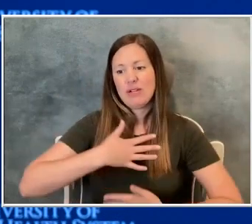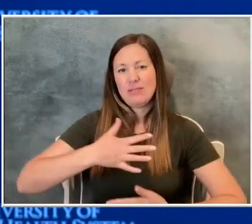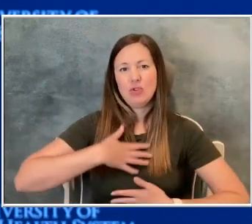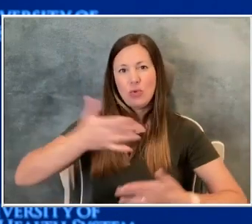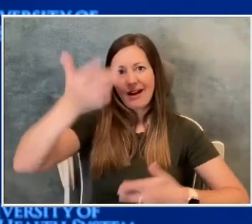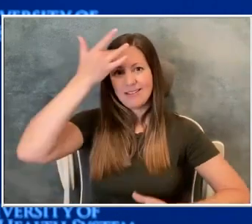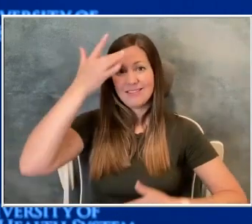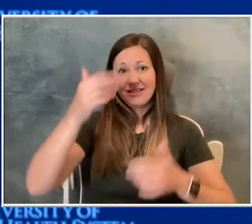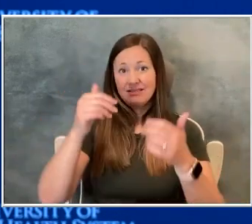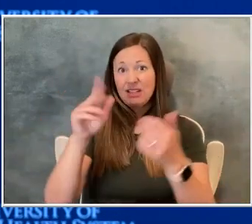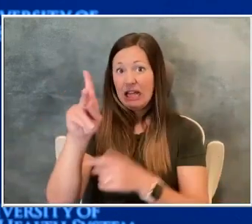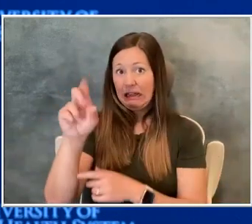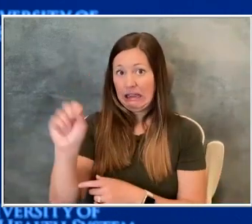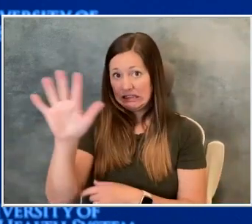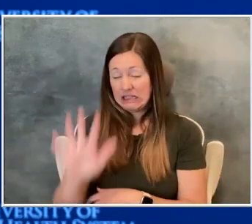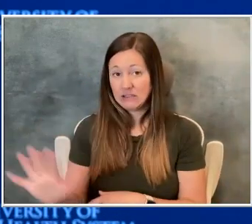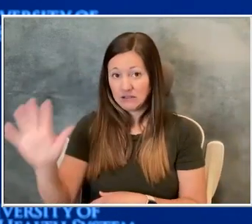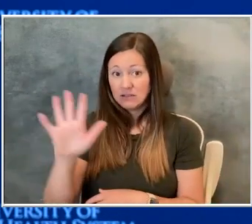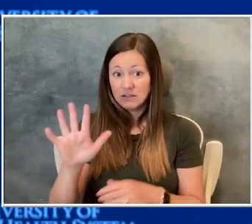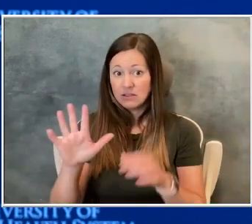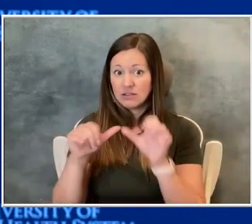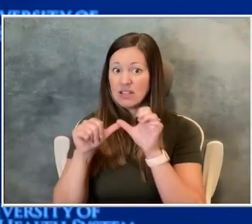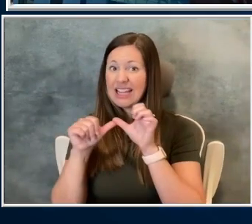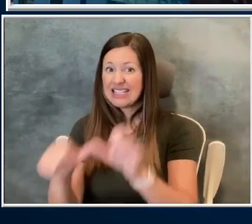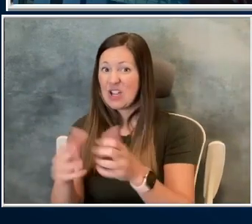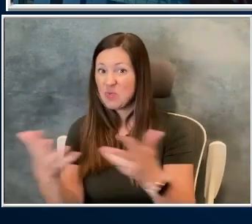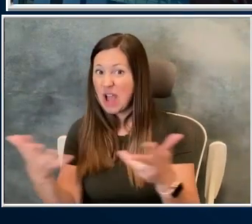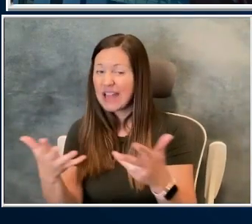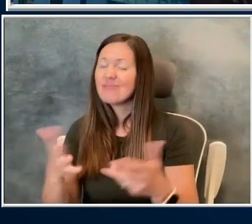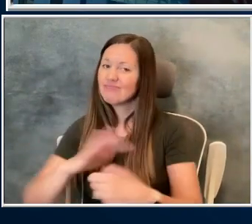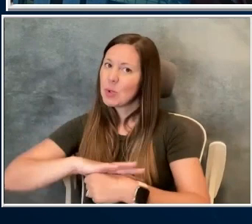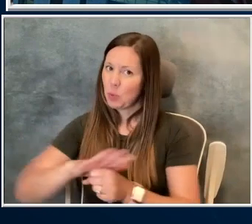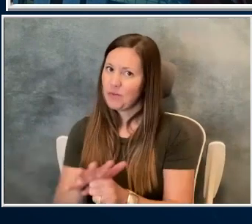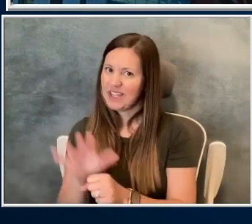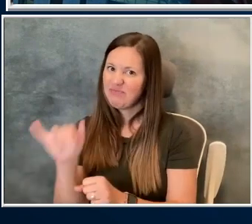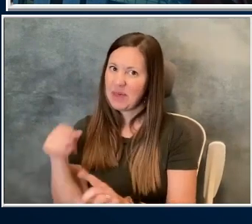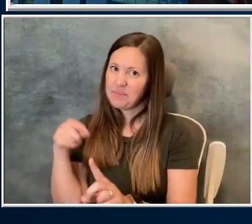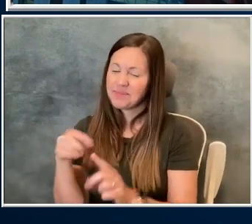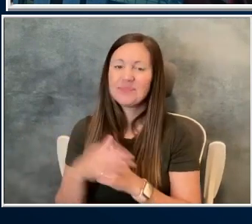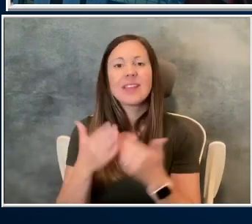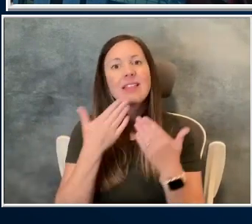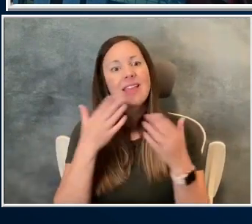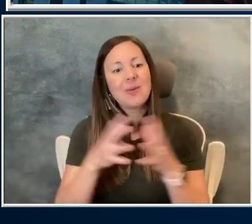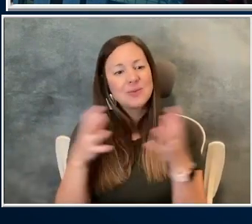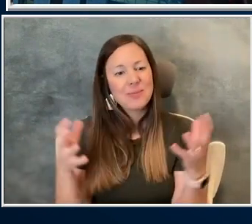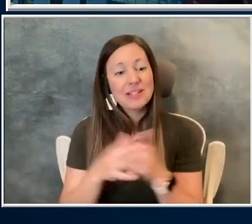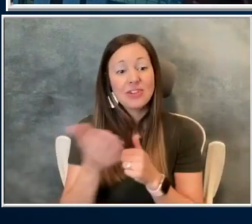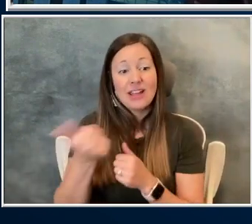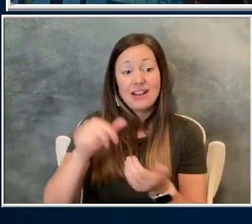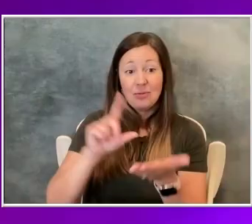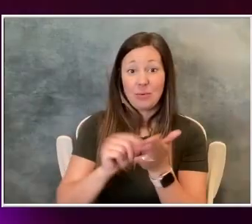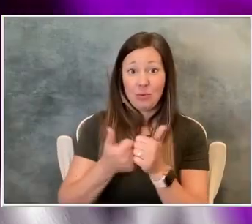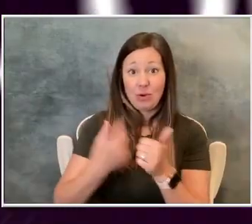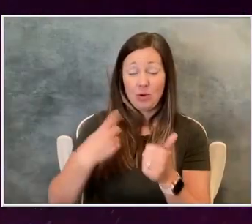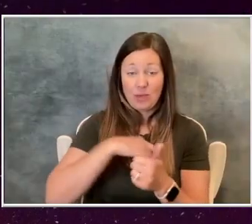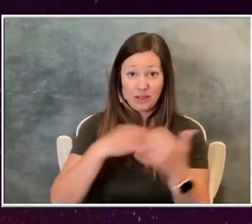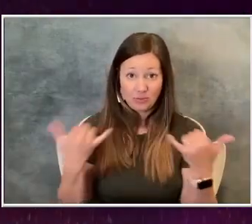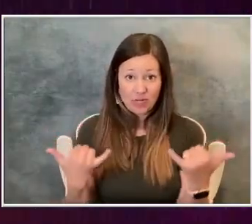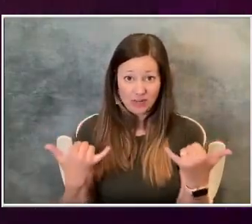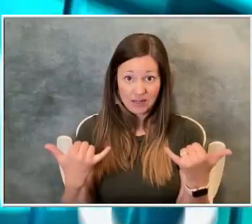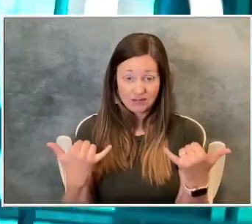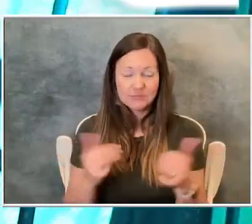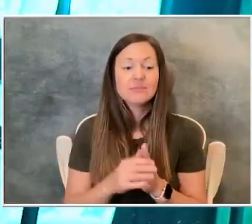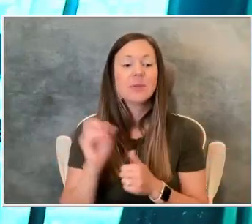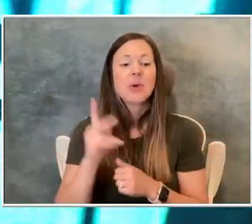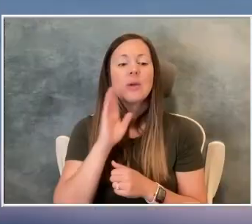this point in time continues to be SARS-CoV-2 as well. All right, Hawk, thanks so much. Yeah. Any reporters with us today? Let's get to our community